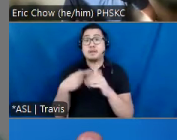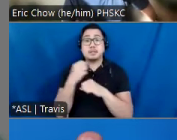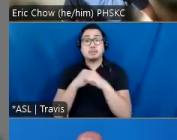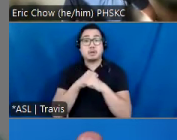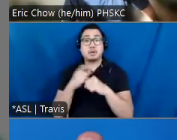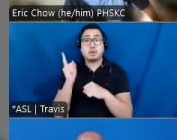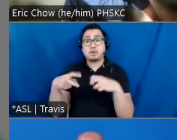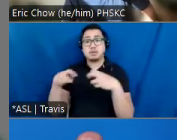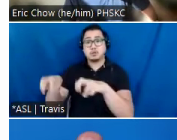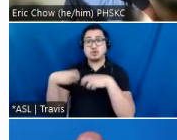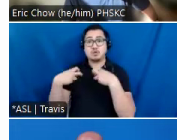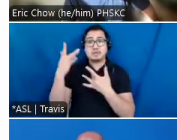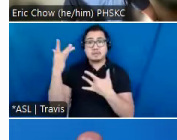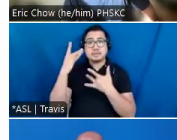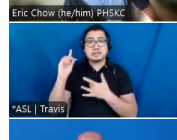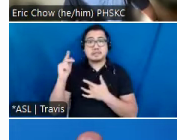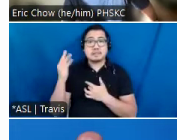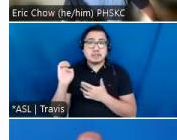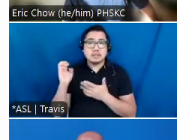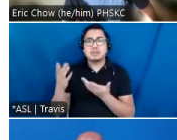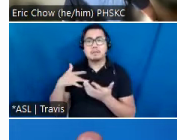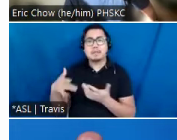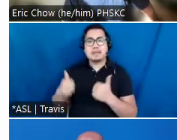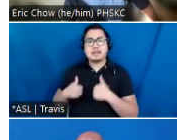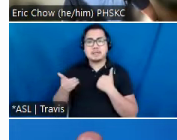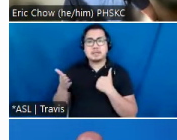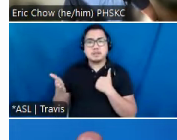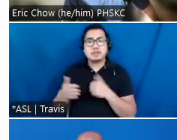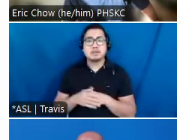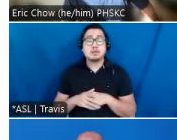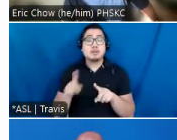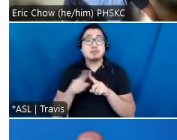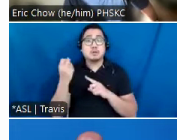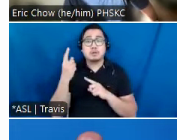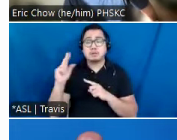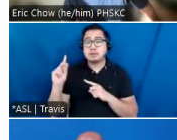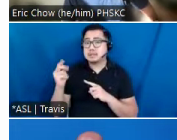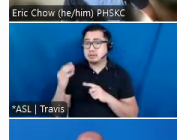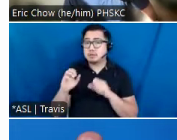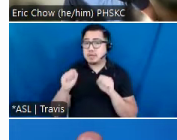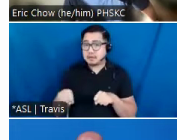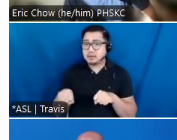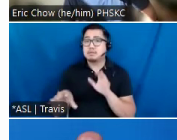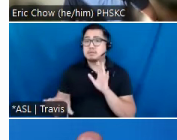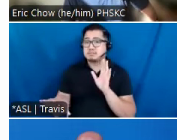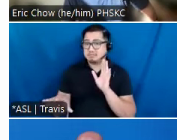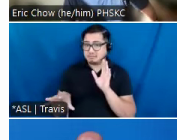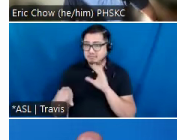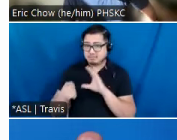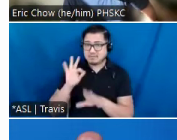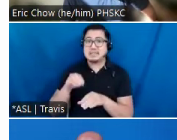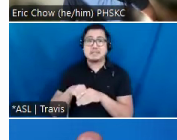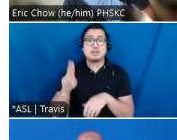dengue lives. But dengue can be found in the US. So, 6 US territories